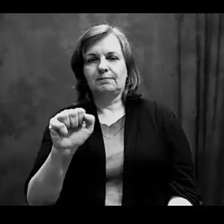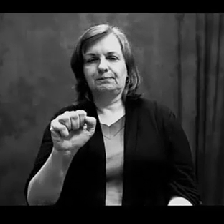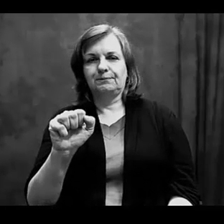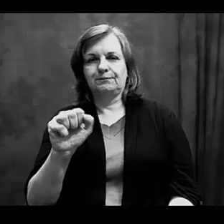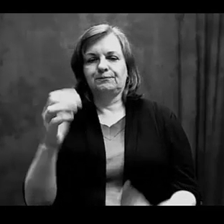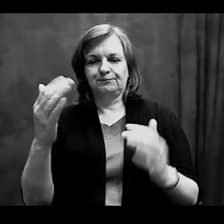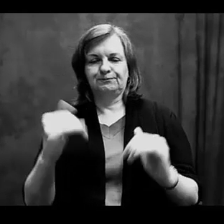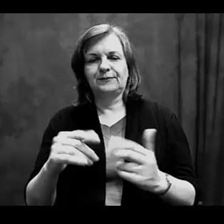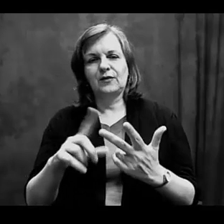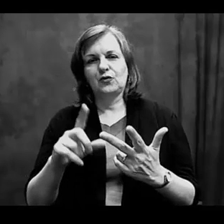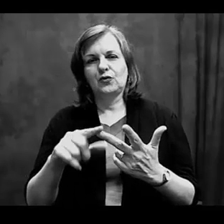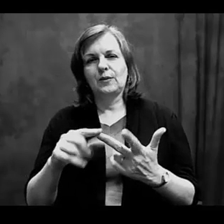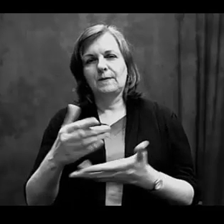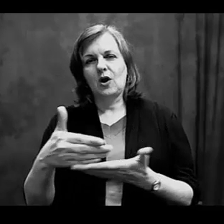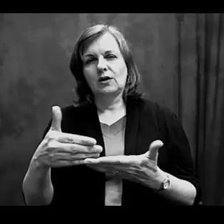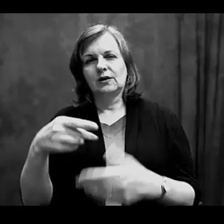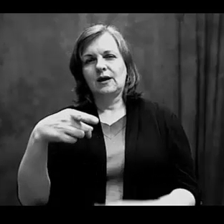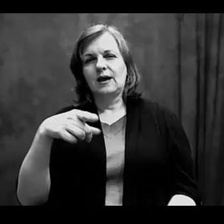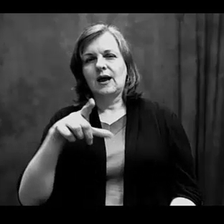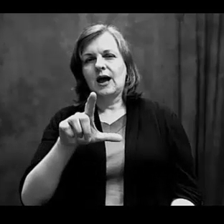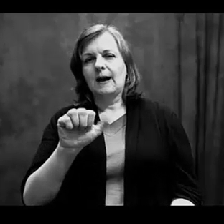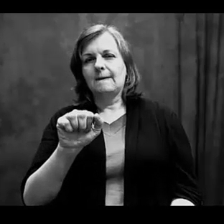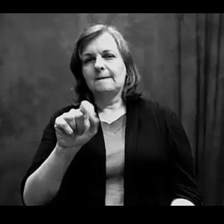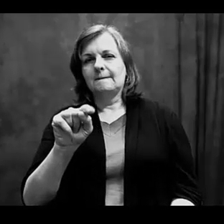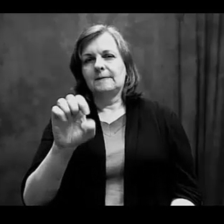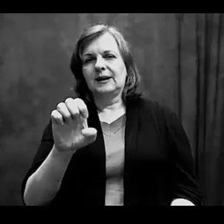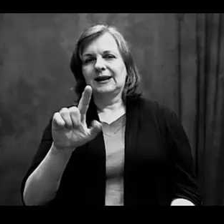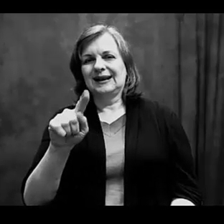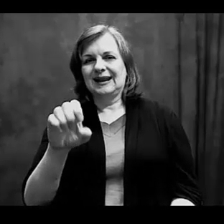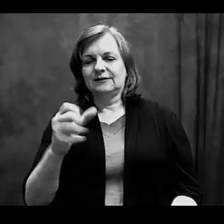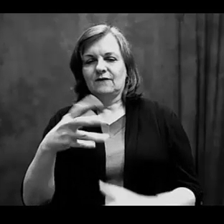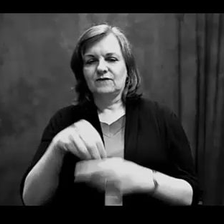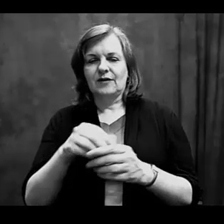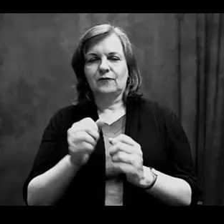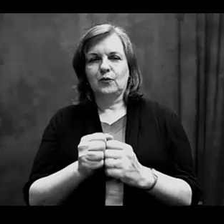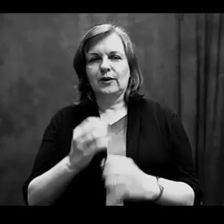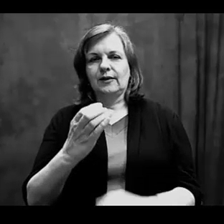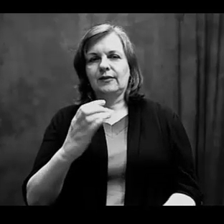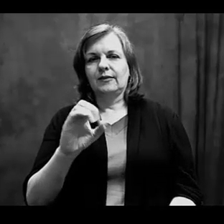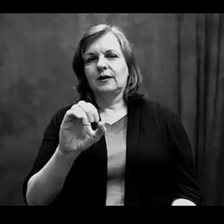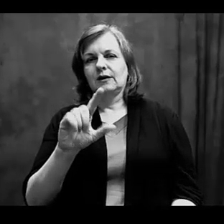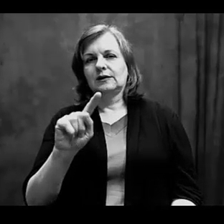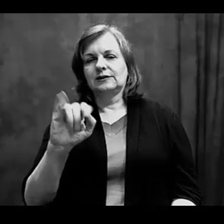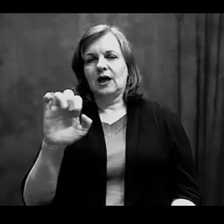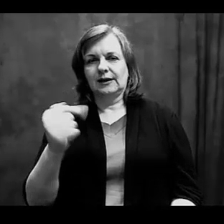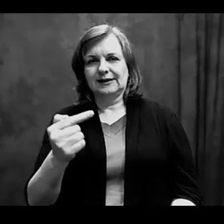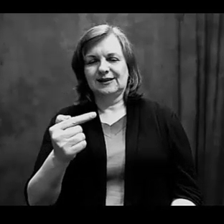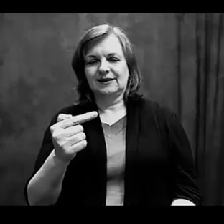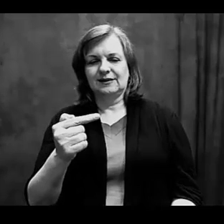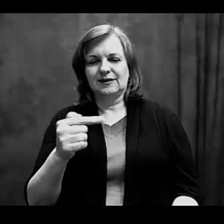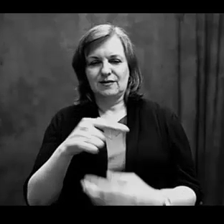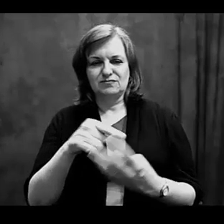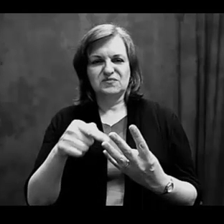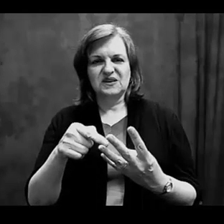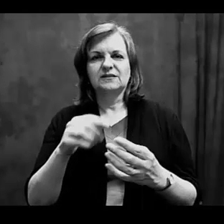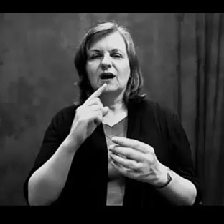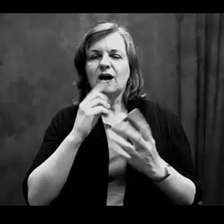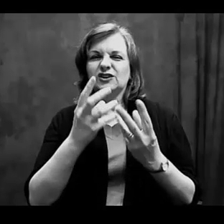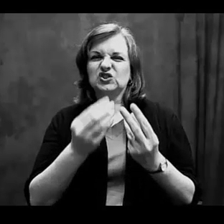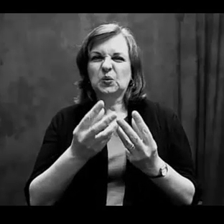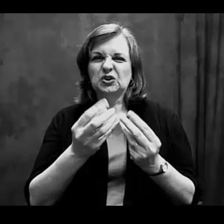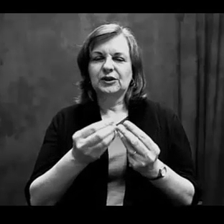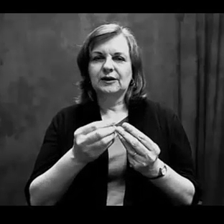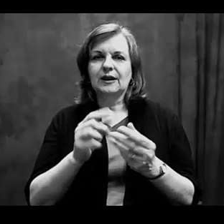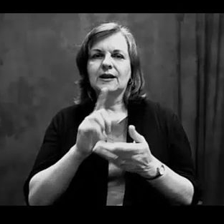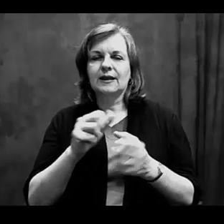the pseudopodia helping with this process. Platelets, we said, are going to be involved in clotting.